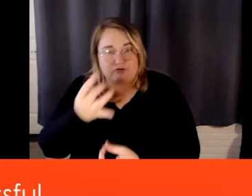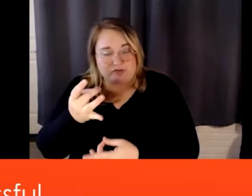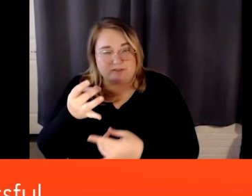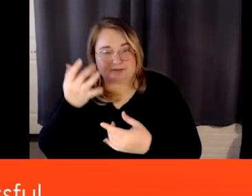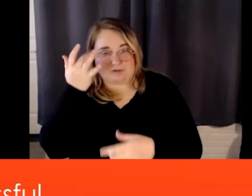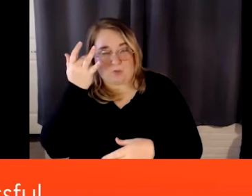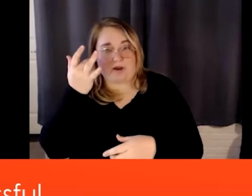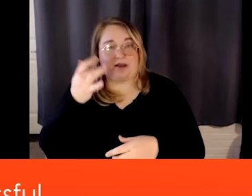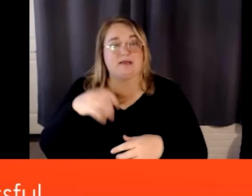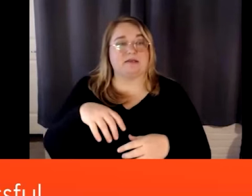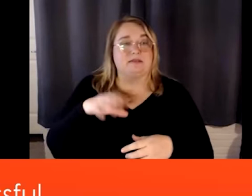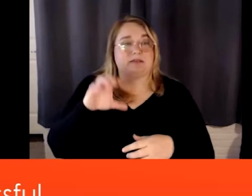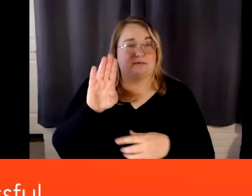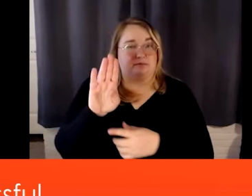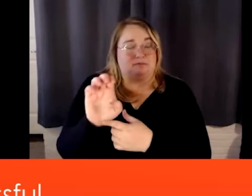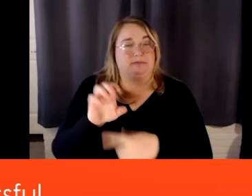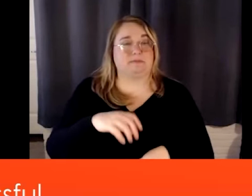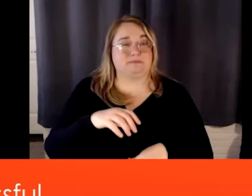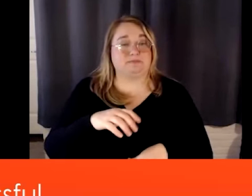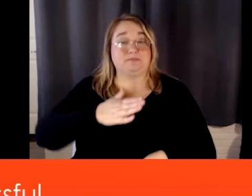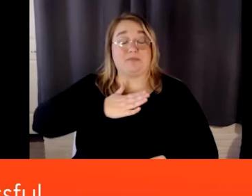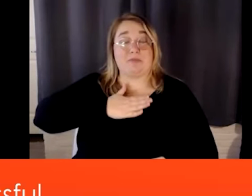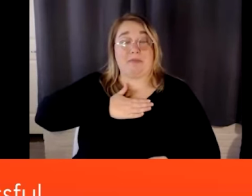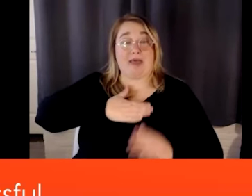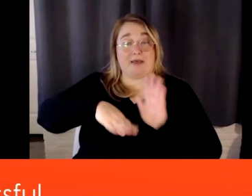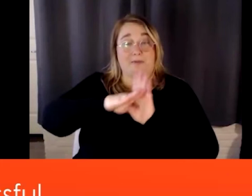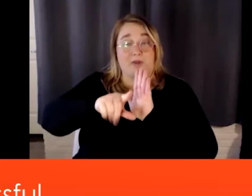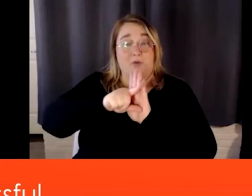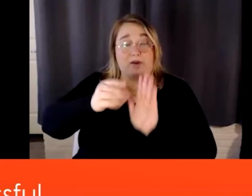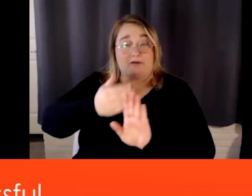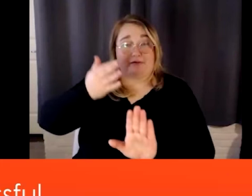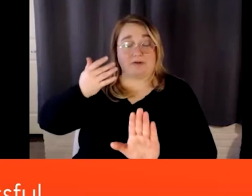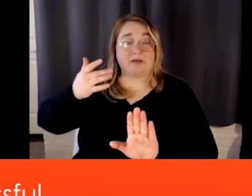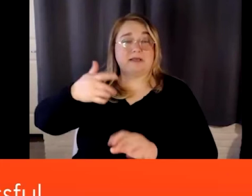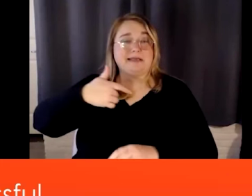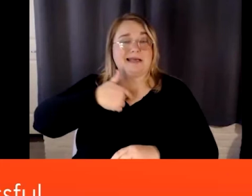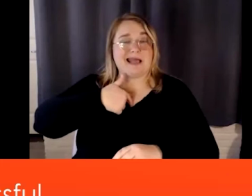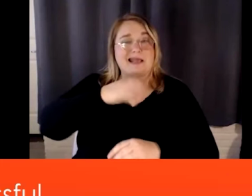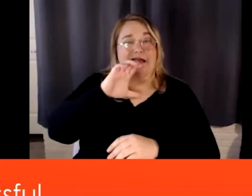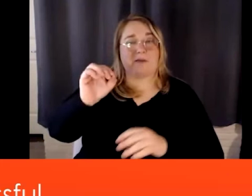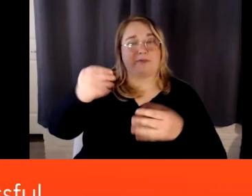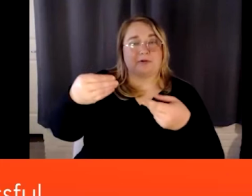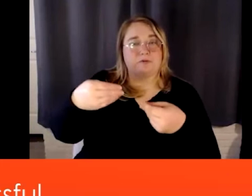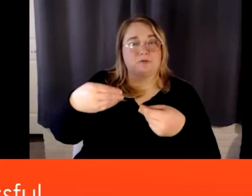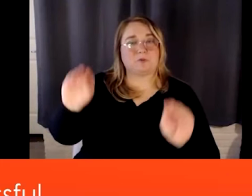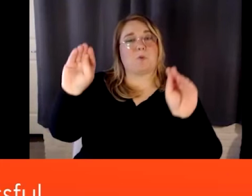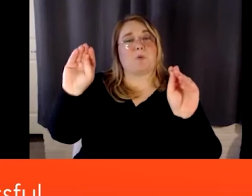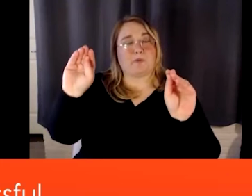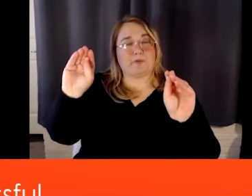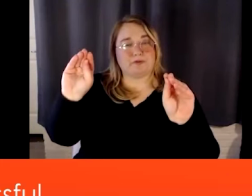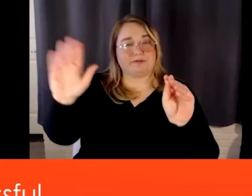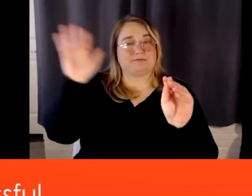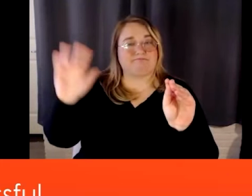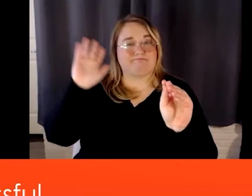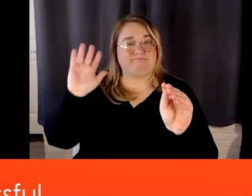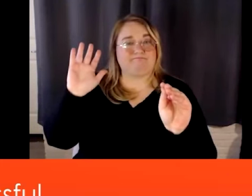competency-based education. My background, I sold a company. I sold a big chunk of a